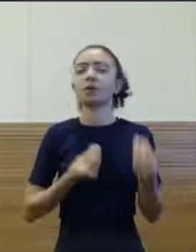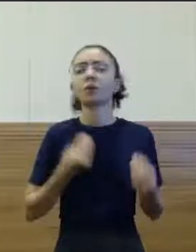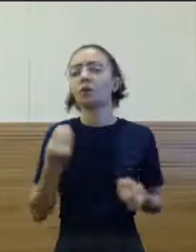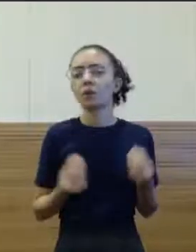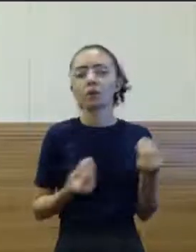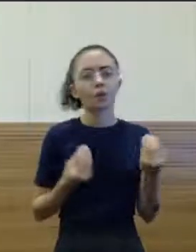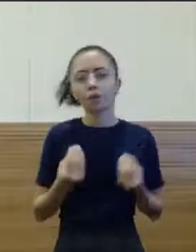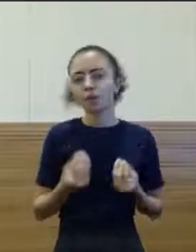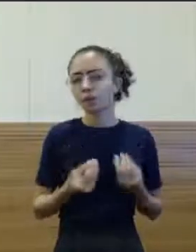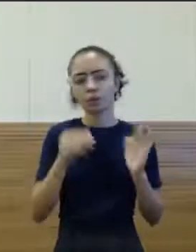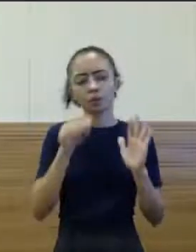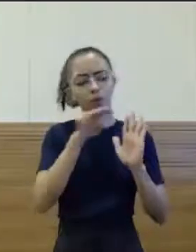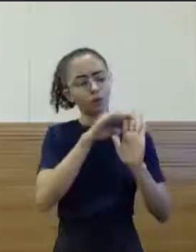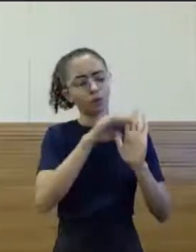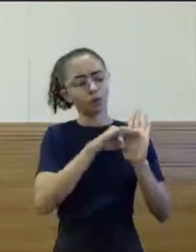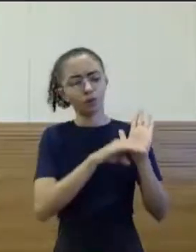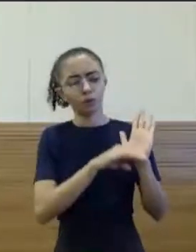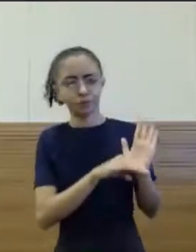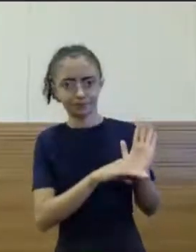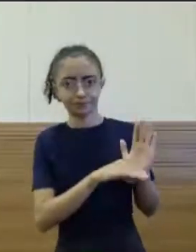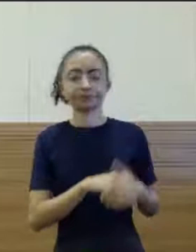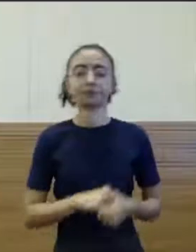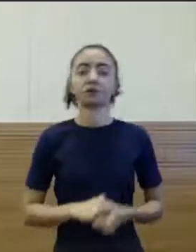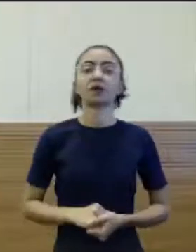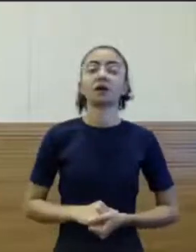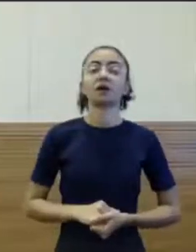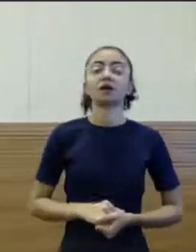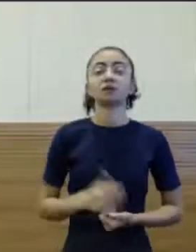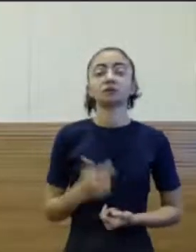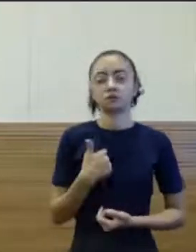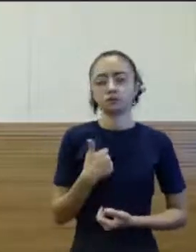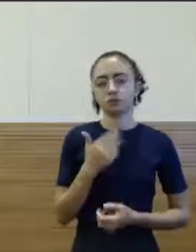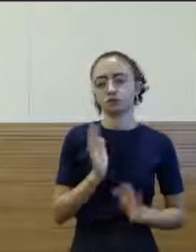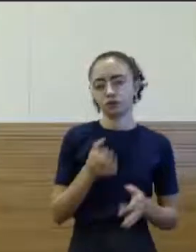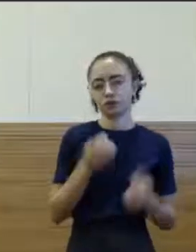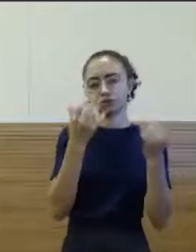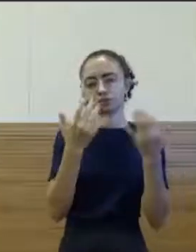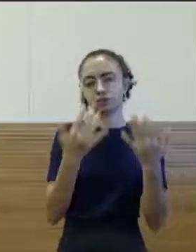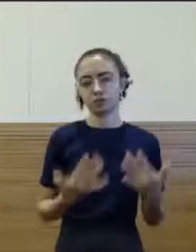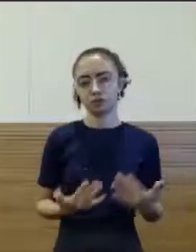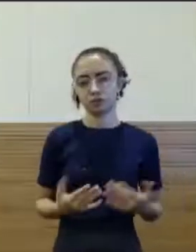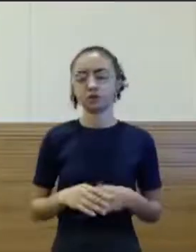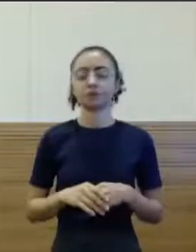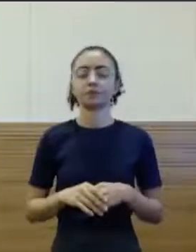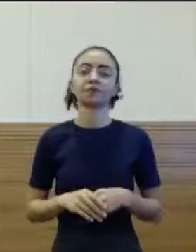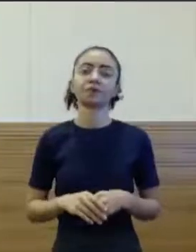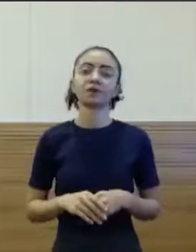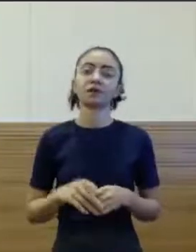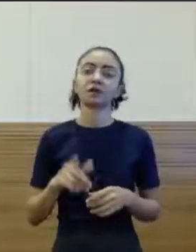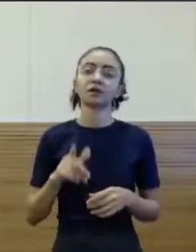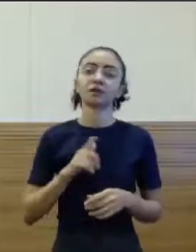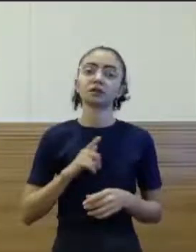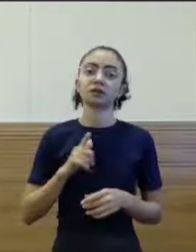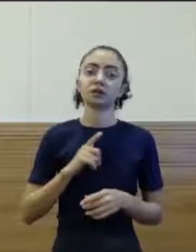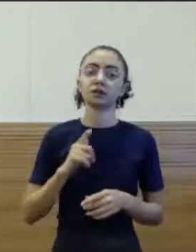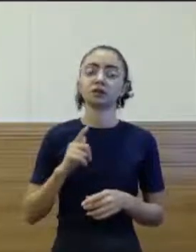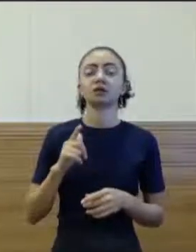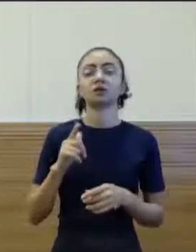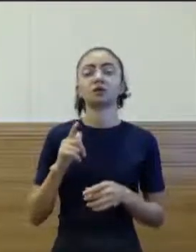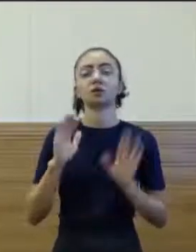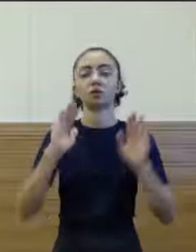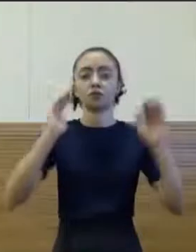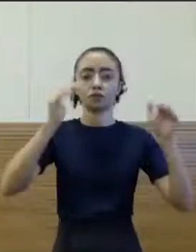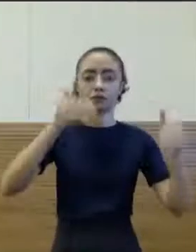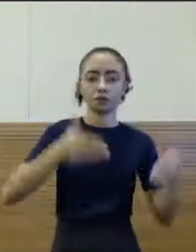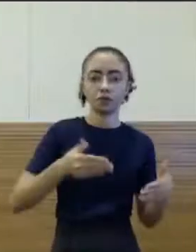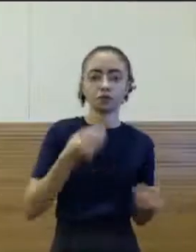how those guides are elaborated? As I have mentioned, according to the epidemiological overview and focused